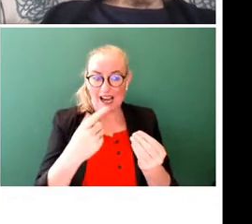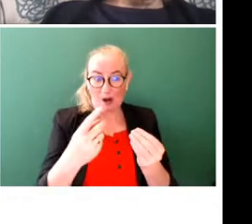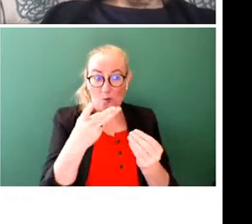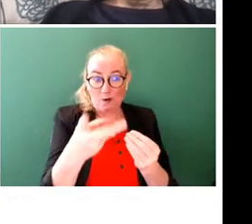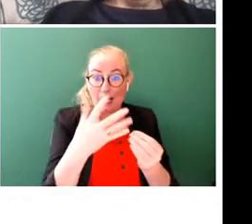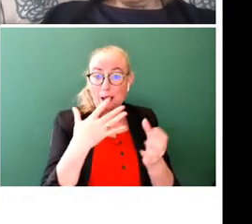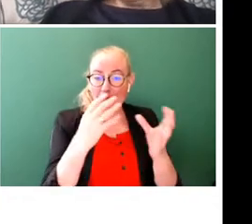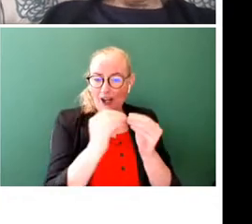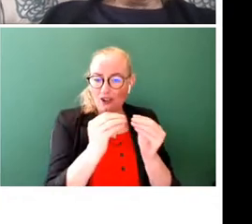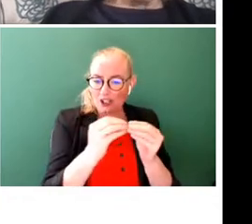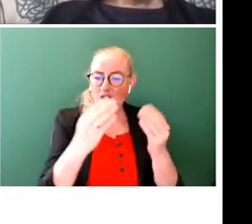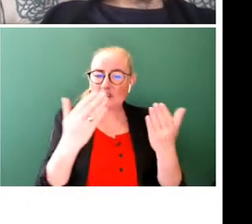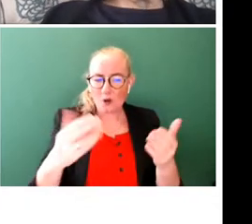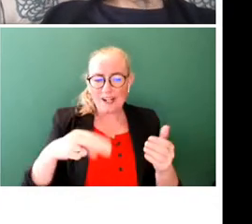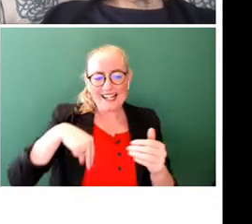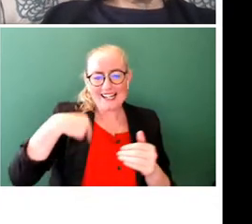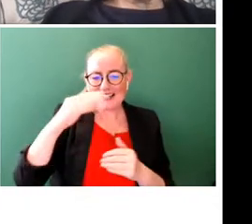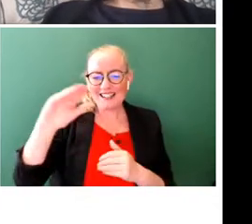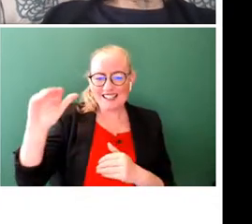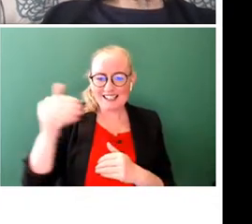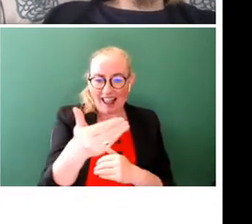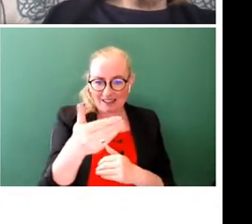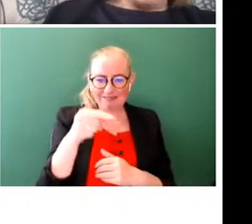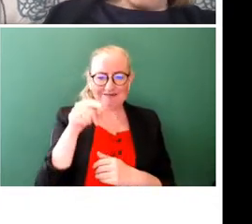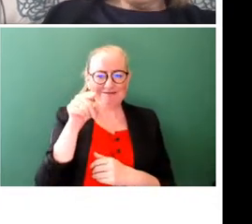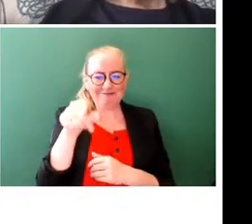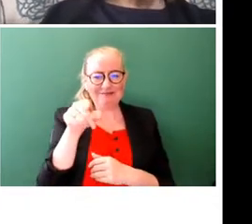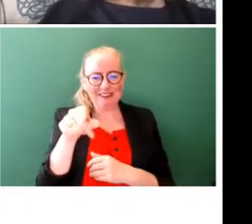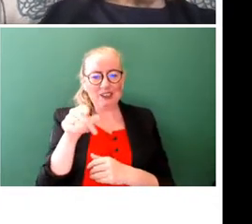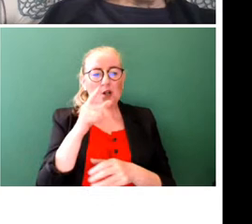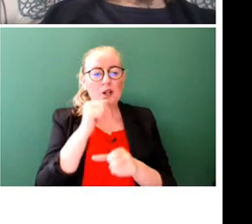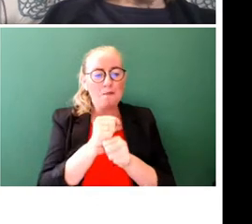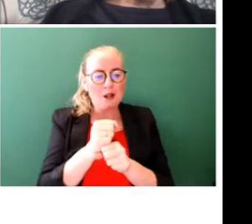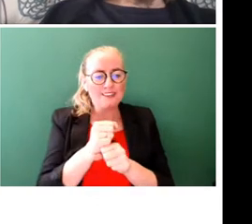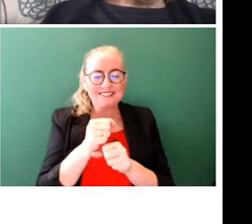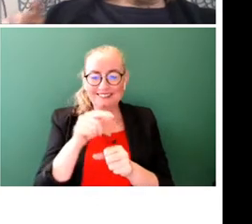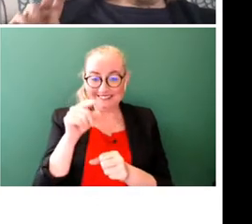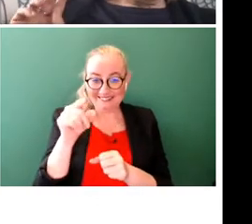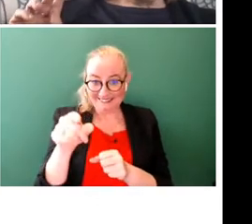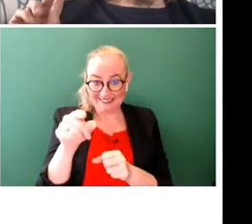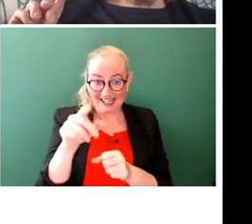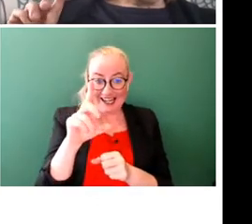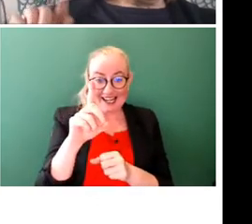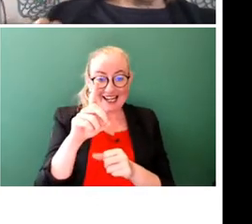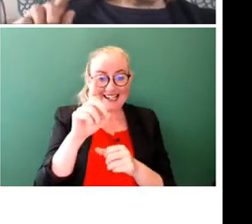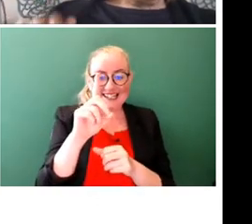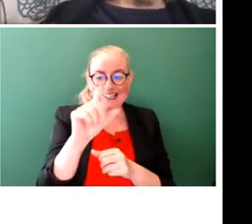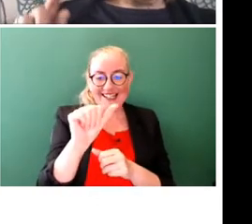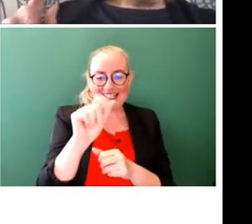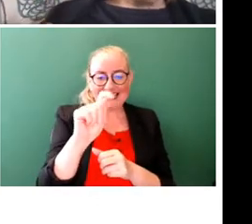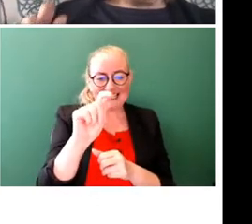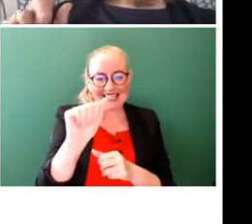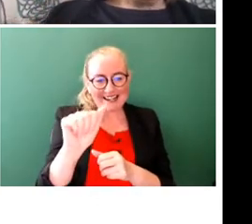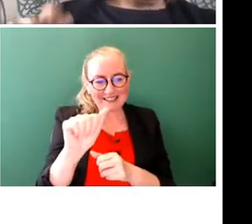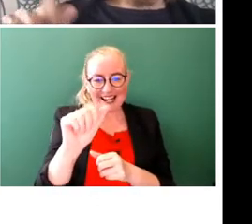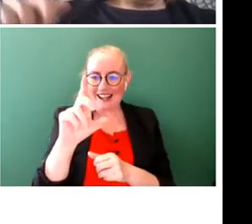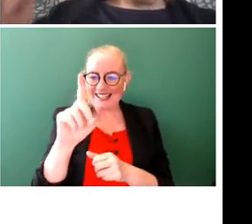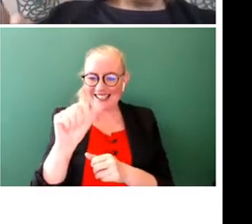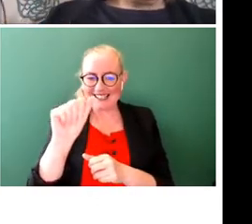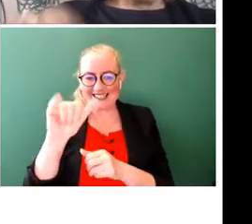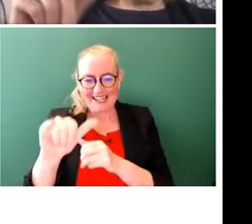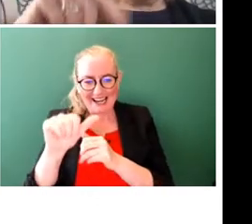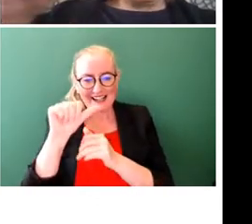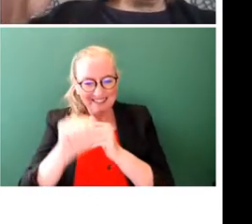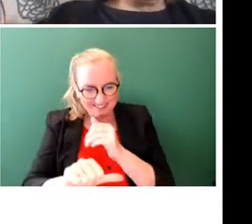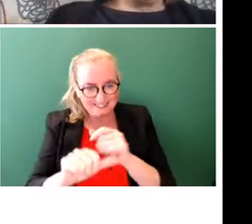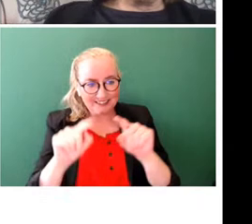of all, on the next slide, I'd like to tell you about Day-to-Day. And Day-to-Day, Cormac, do you mind like pressing the thing